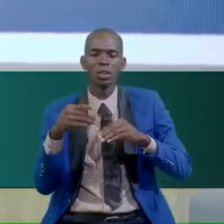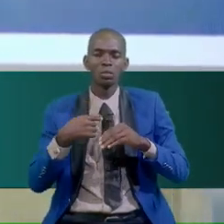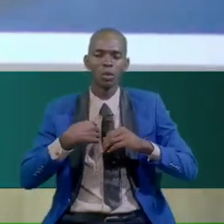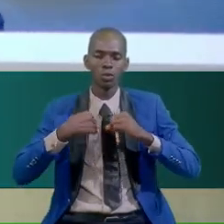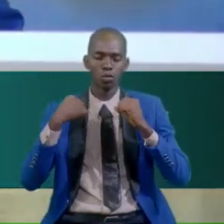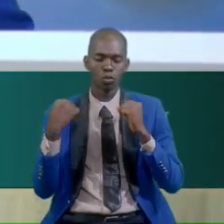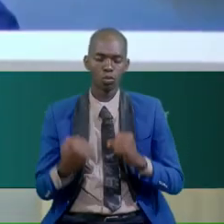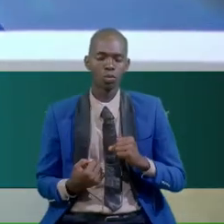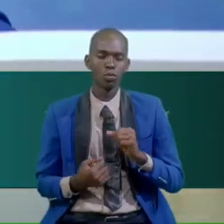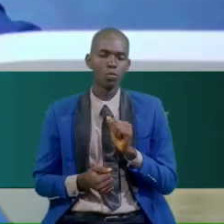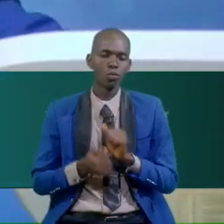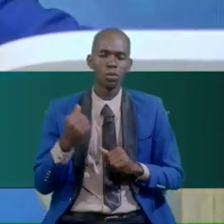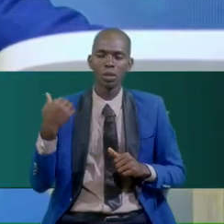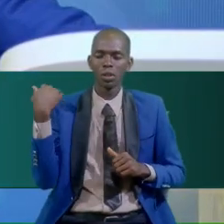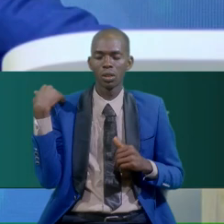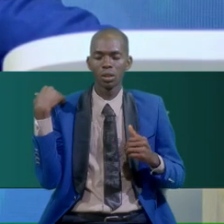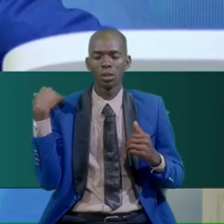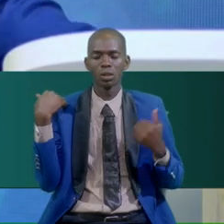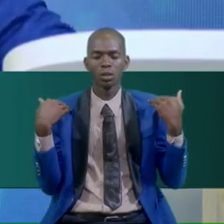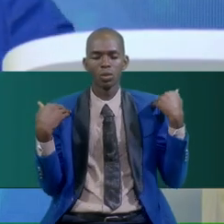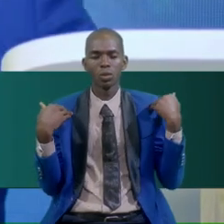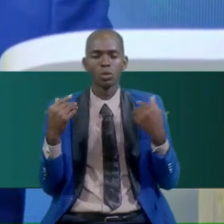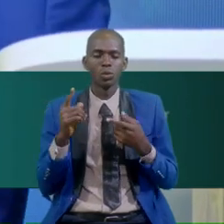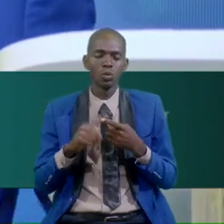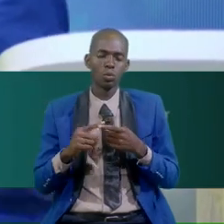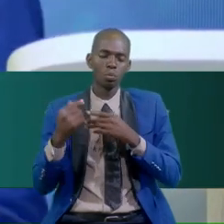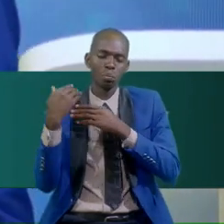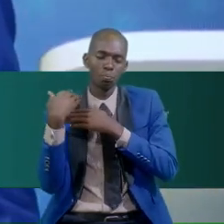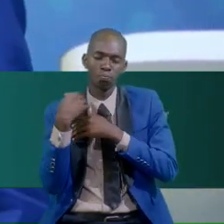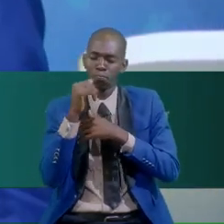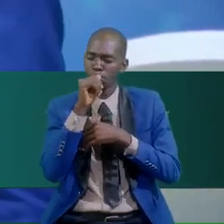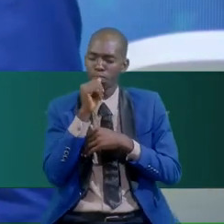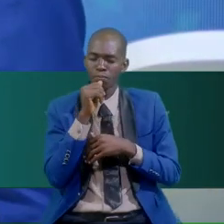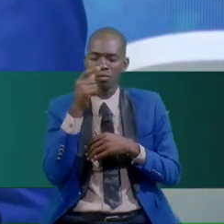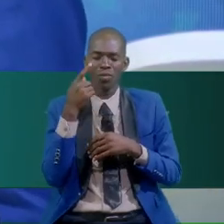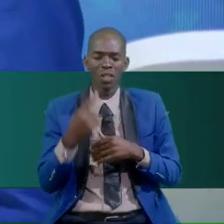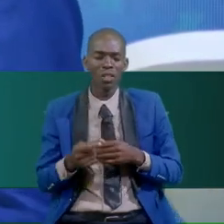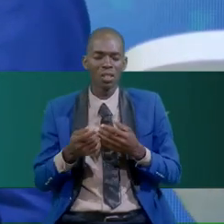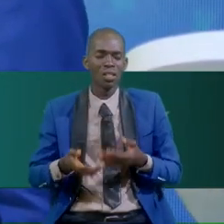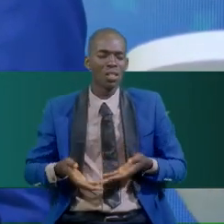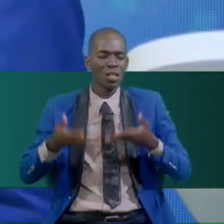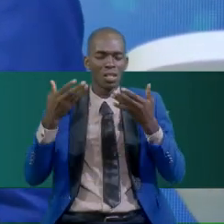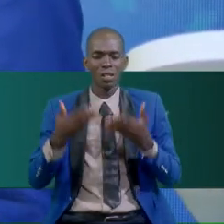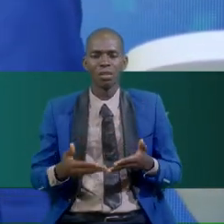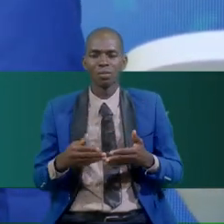to bear the heavier load. Don't say loads never.